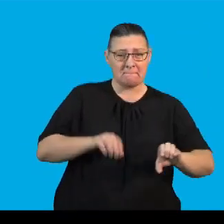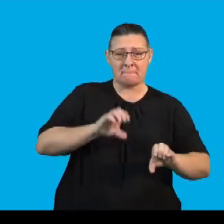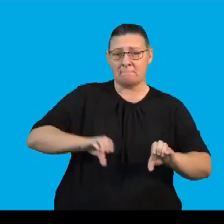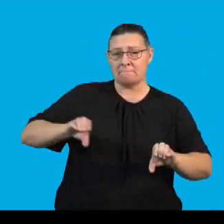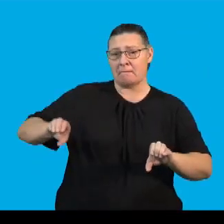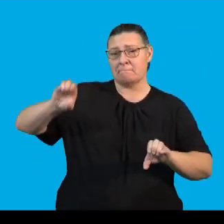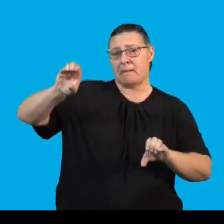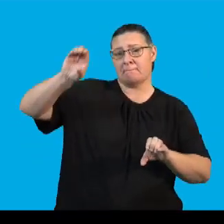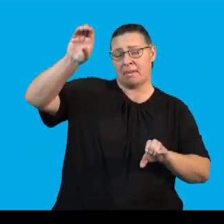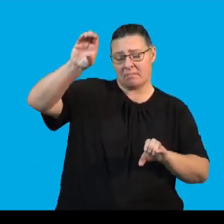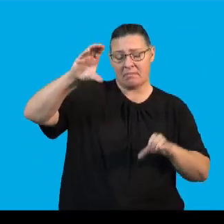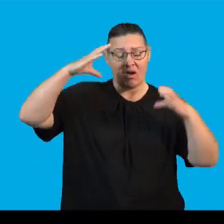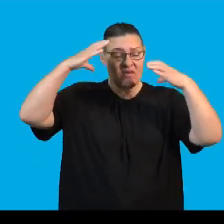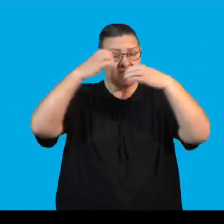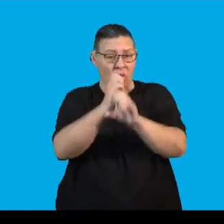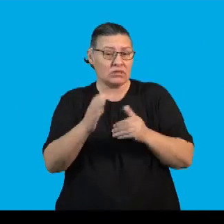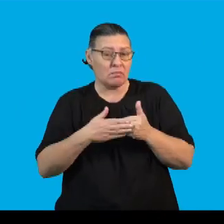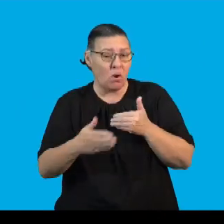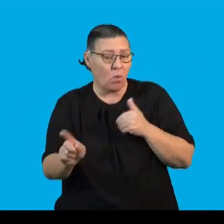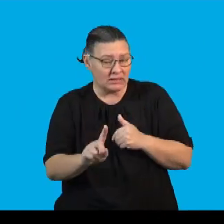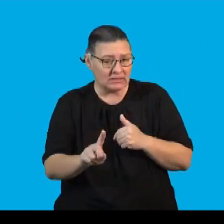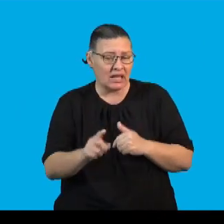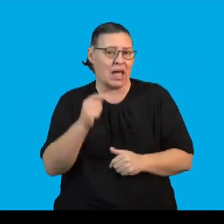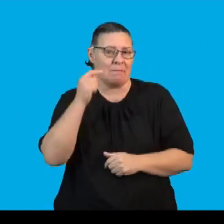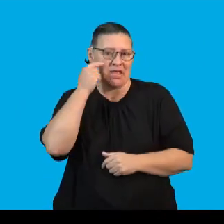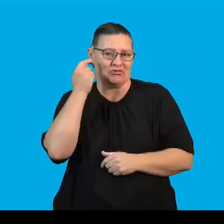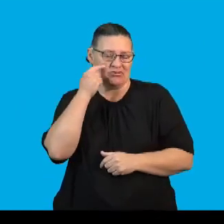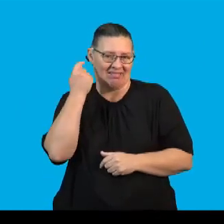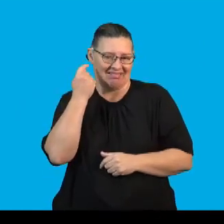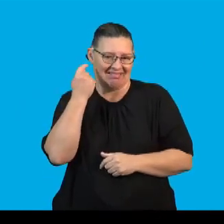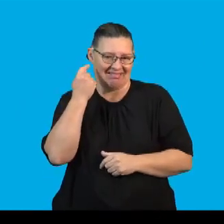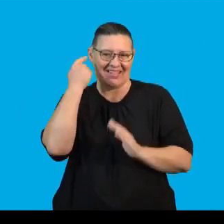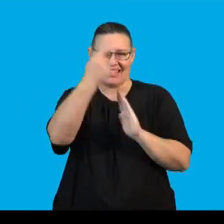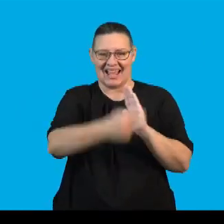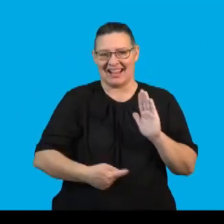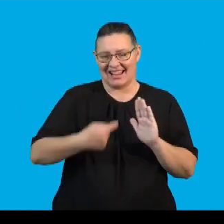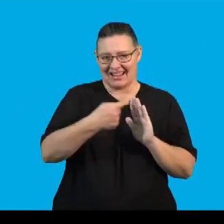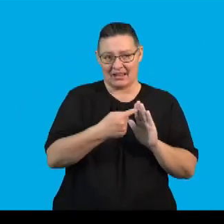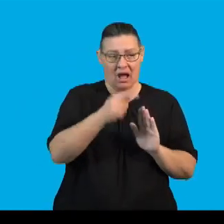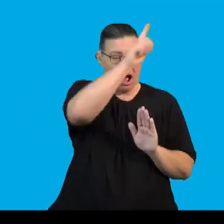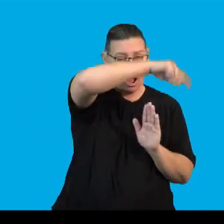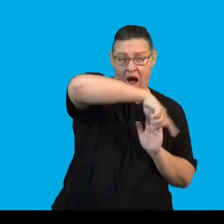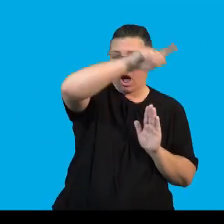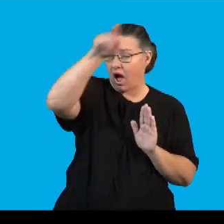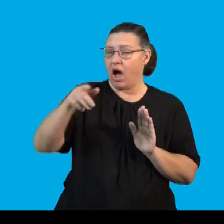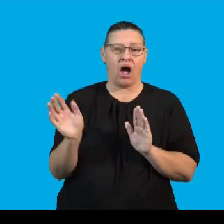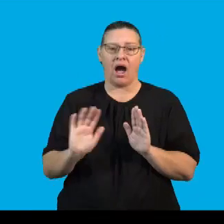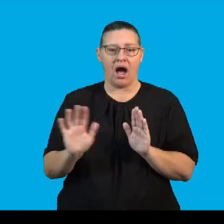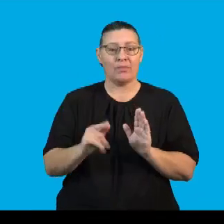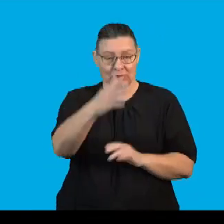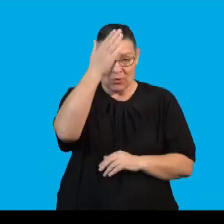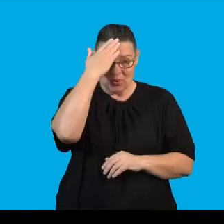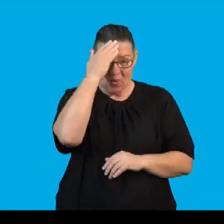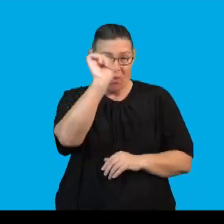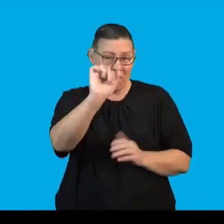reproduction. However, our main focus will be on menstrual cycle. So we're not going to do all